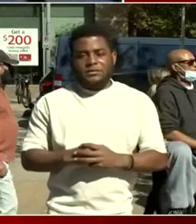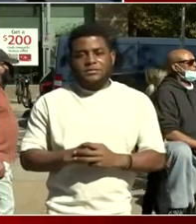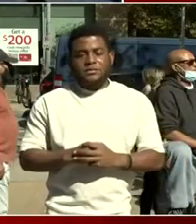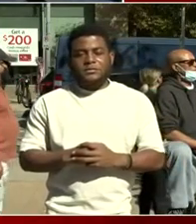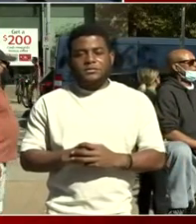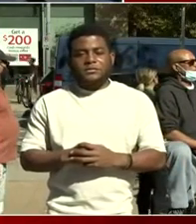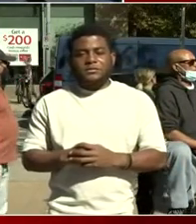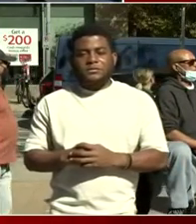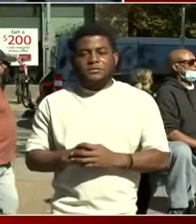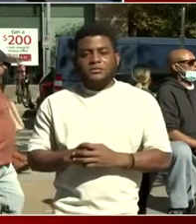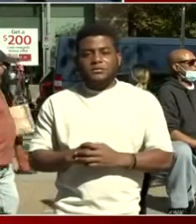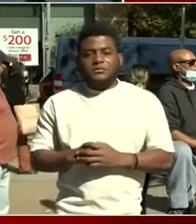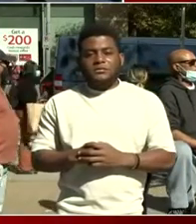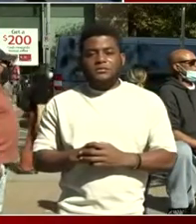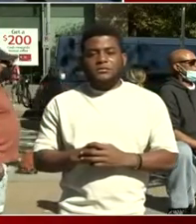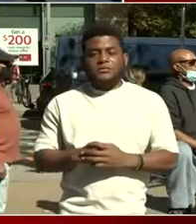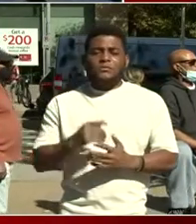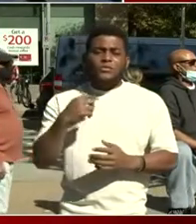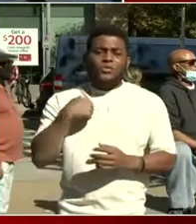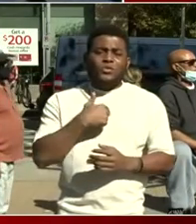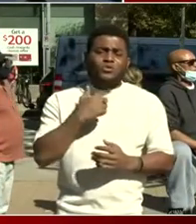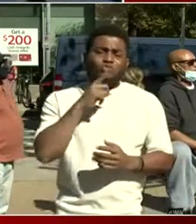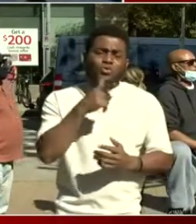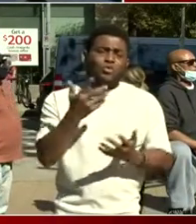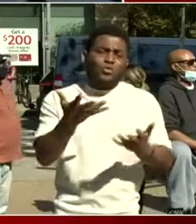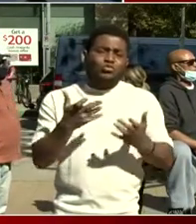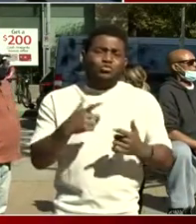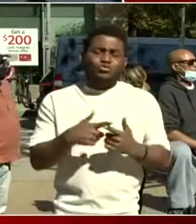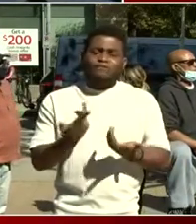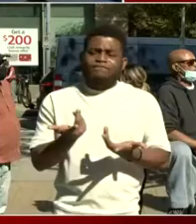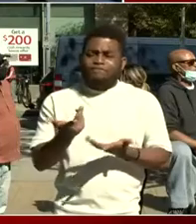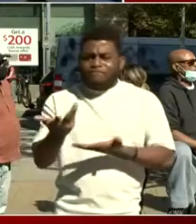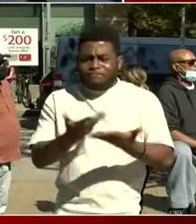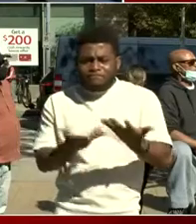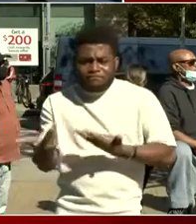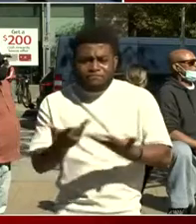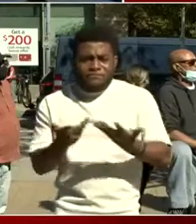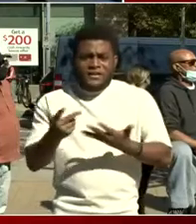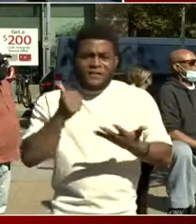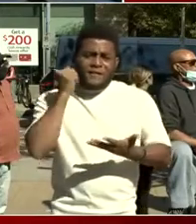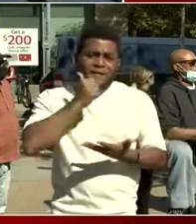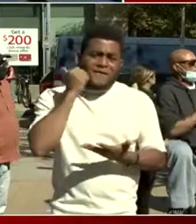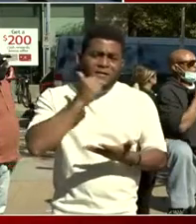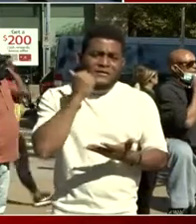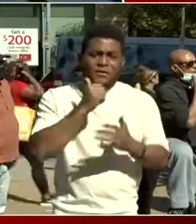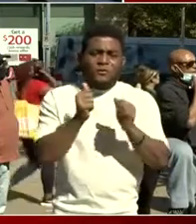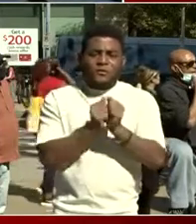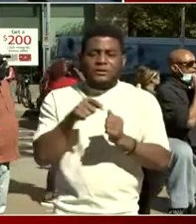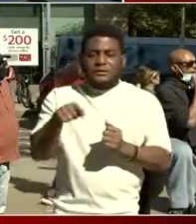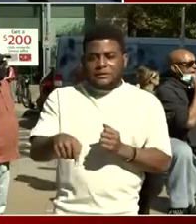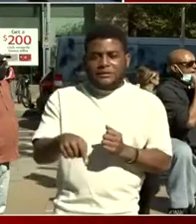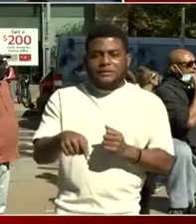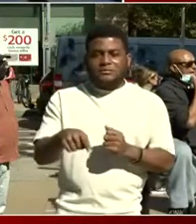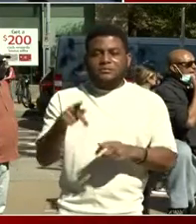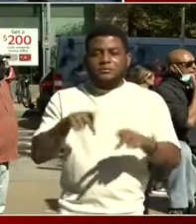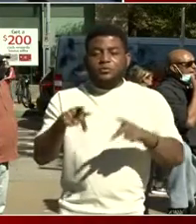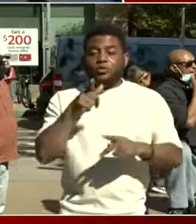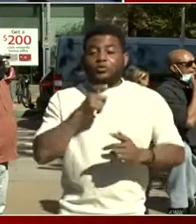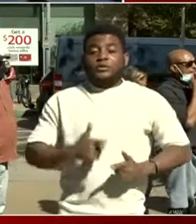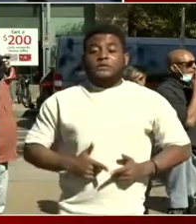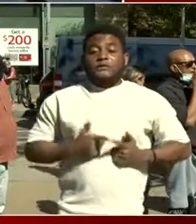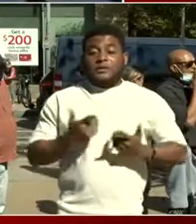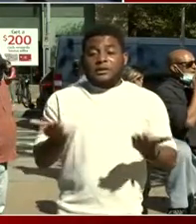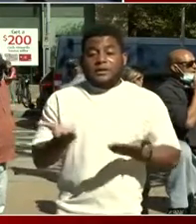and efforts. We want to engage our city every day and ensure that our department has a positive community